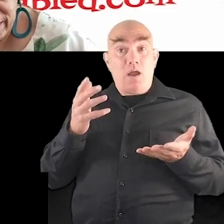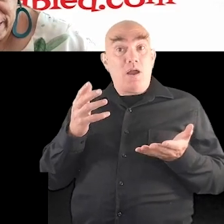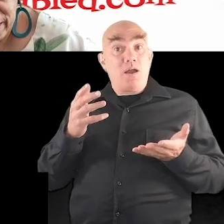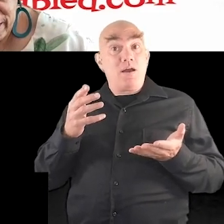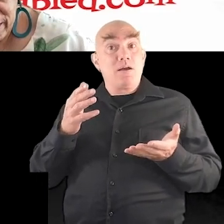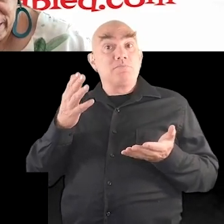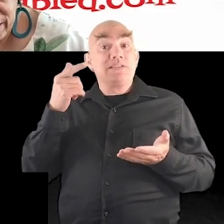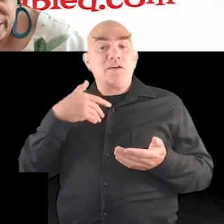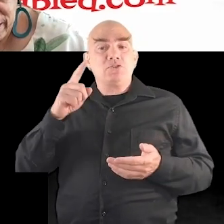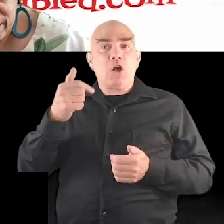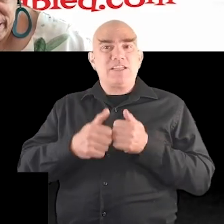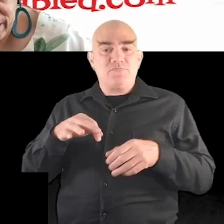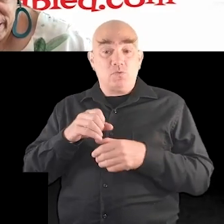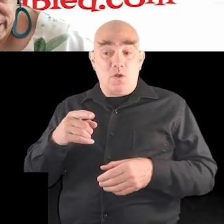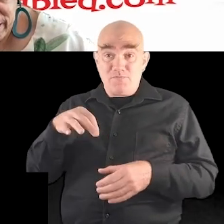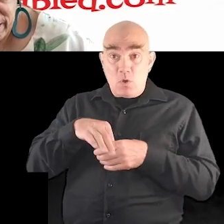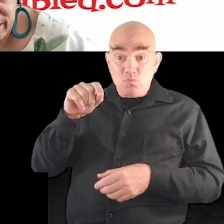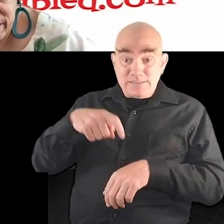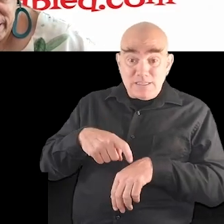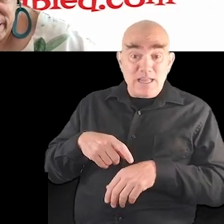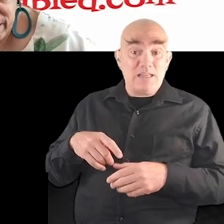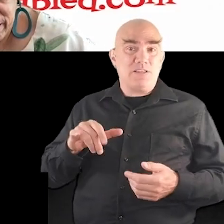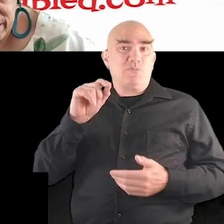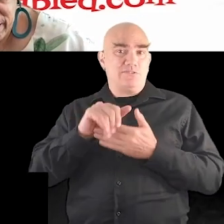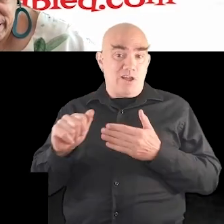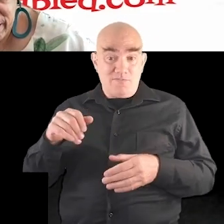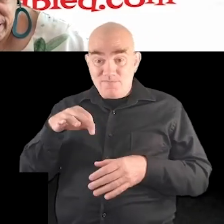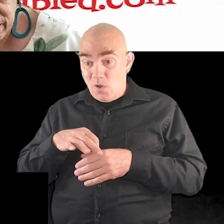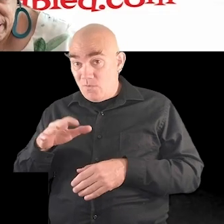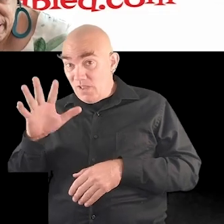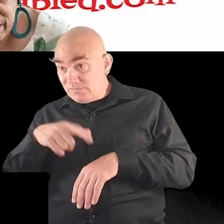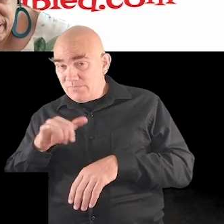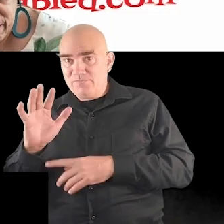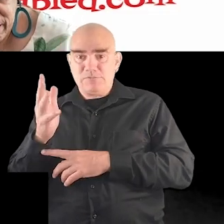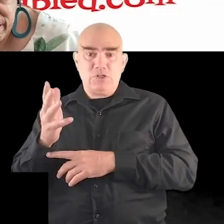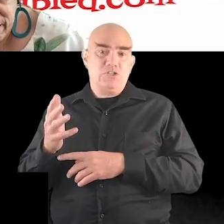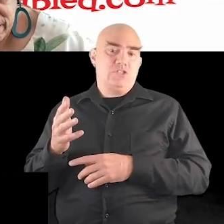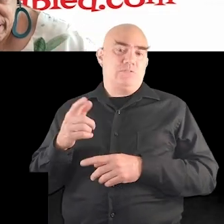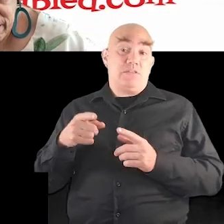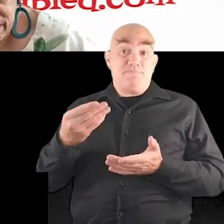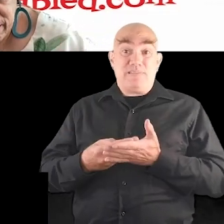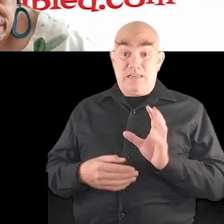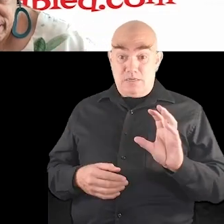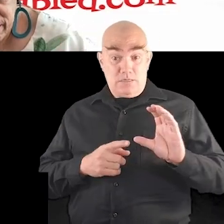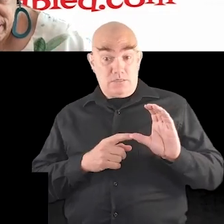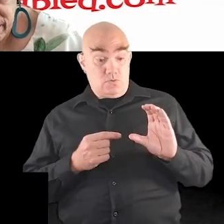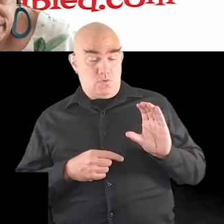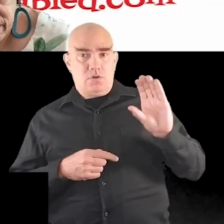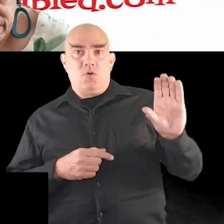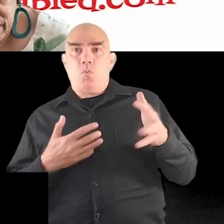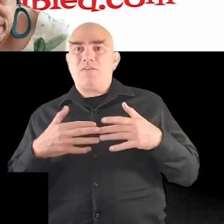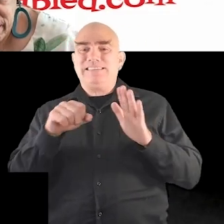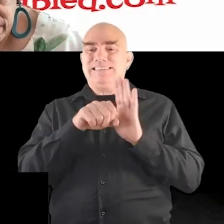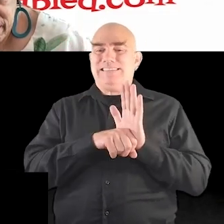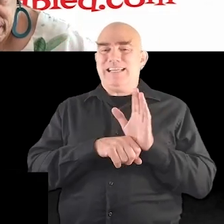because there's a dollar per vote. So if you vote 20 times, that's $20. If you vote 5 times, that's $5. But those monies